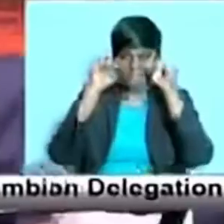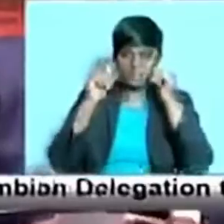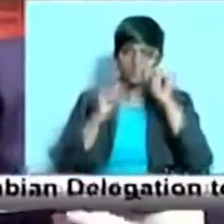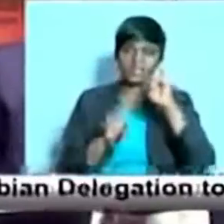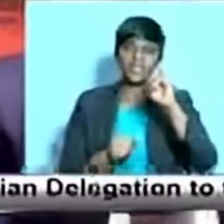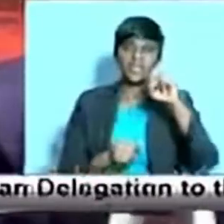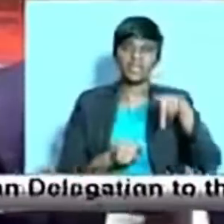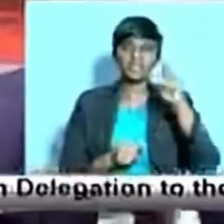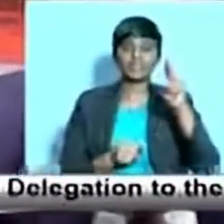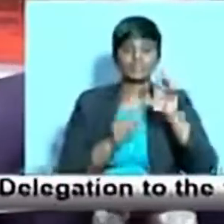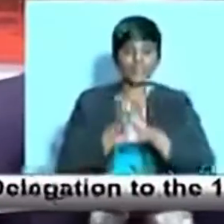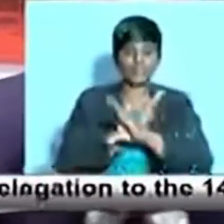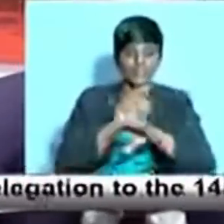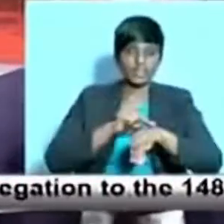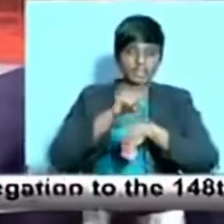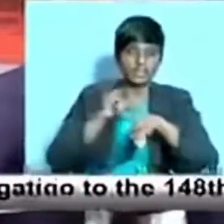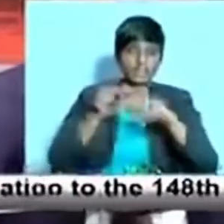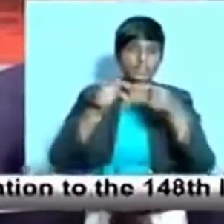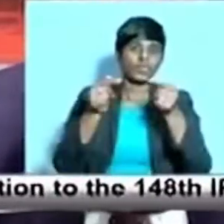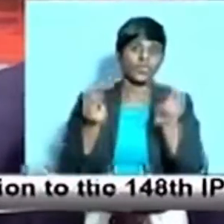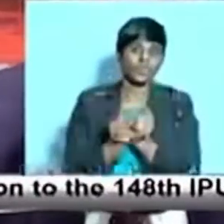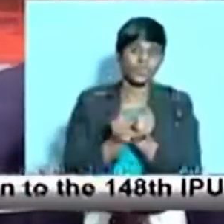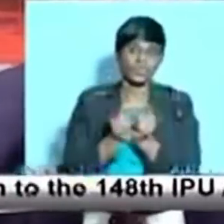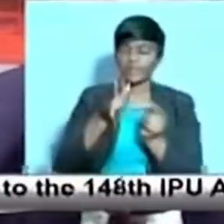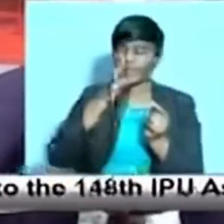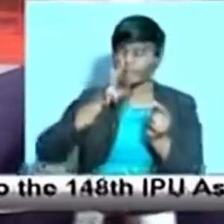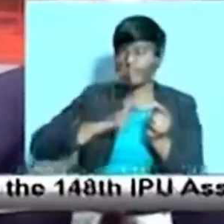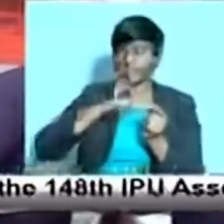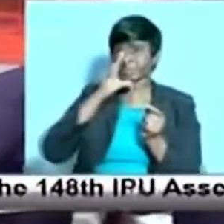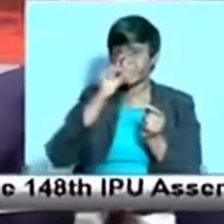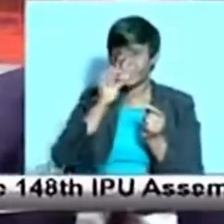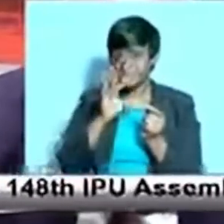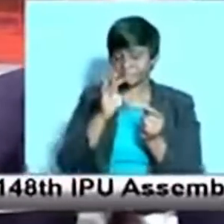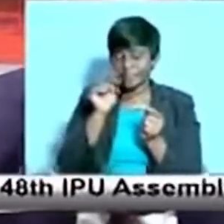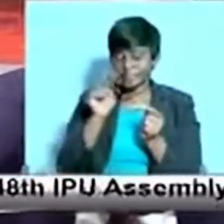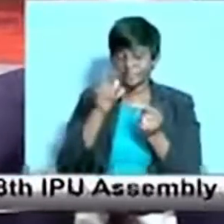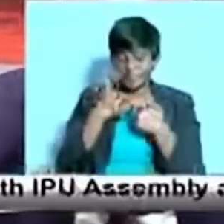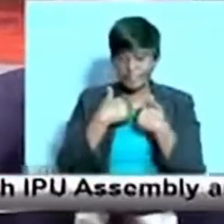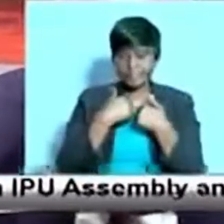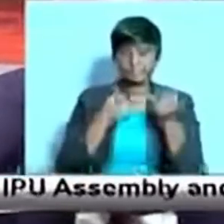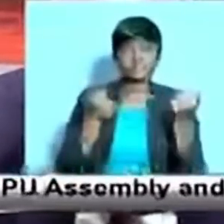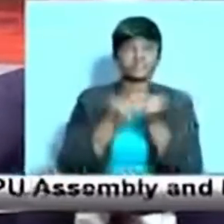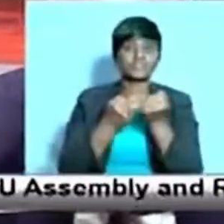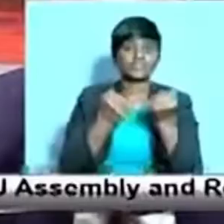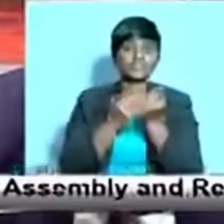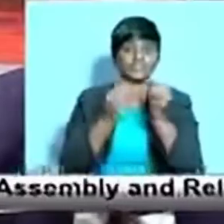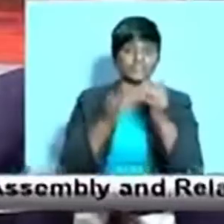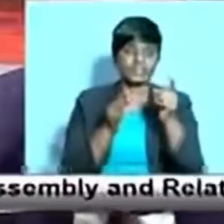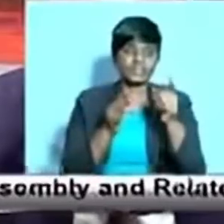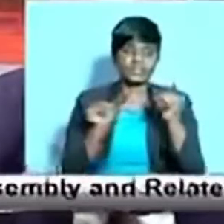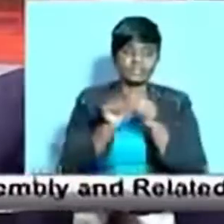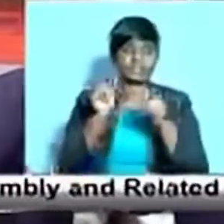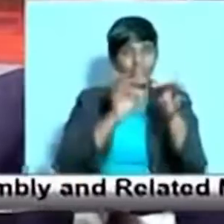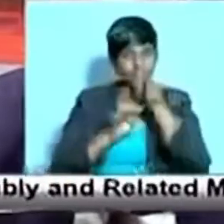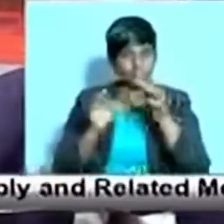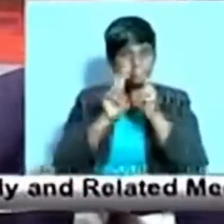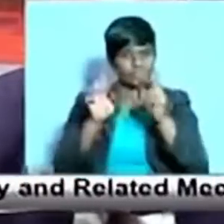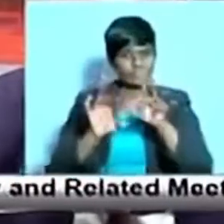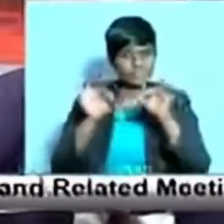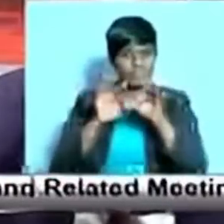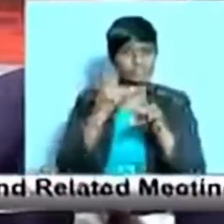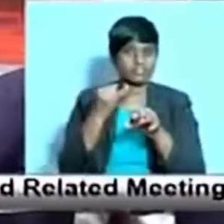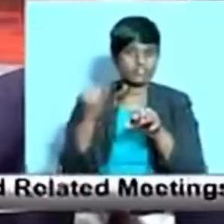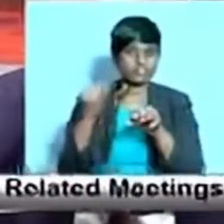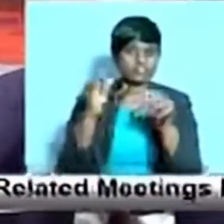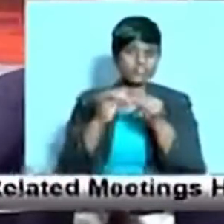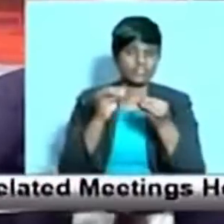IPU Zambia National Group. Madam Speaker, the mover of the motion highlighted pertinent